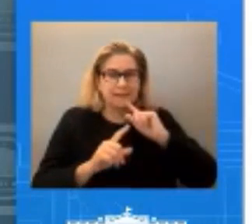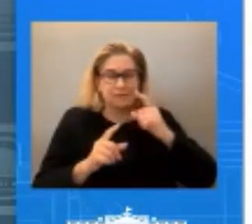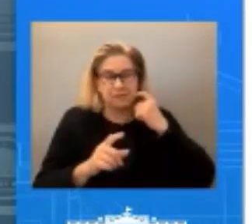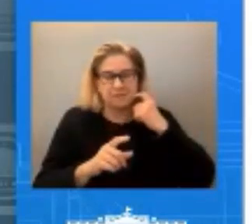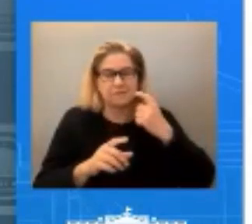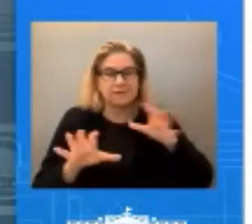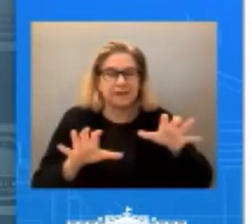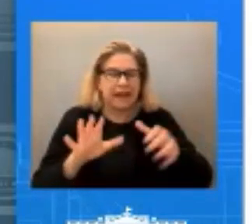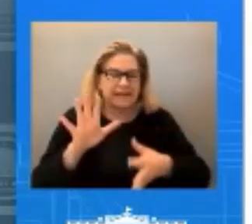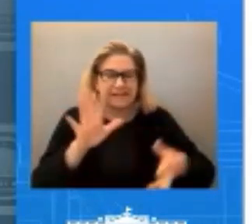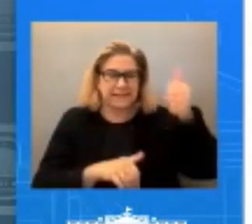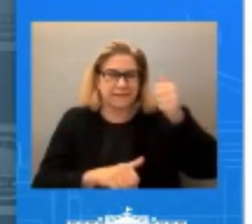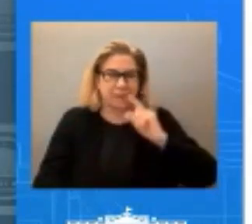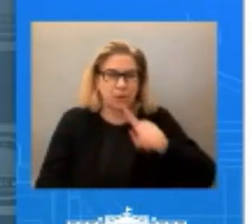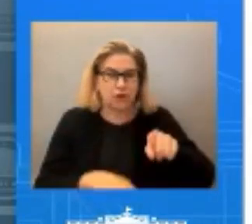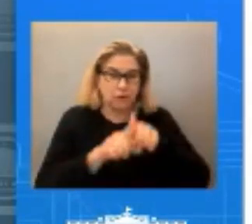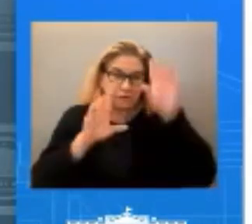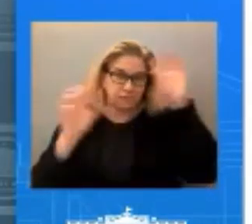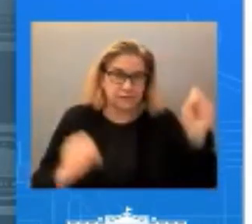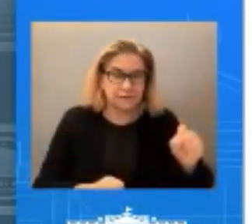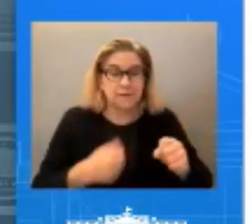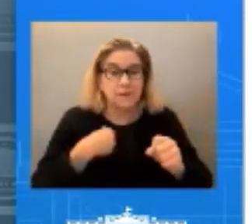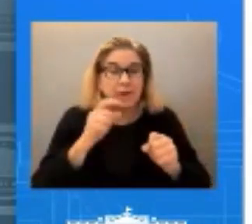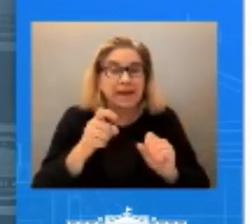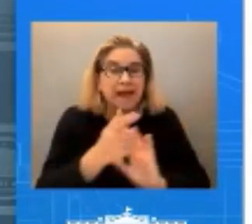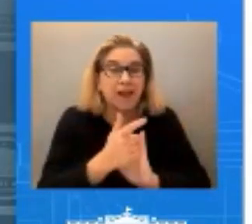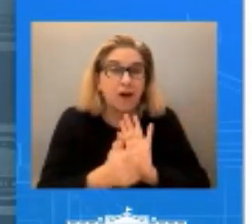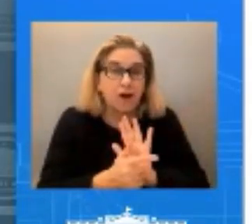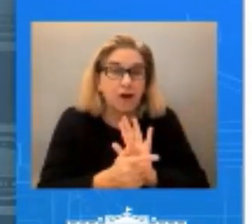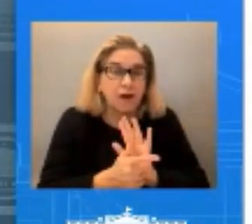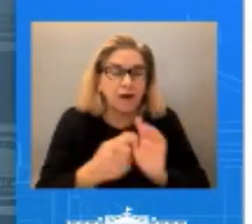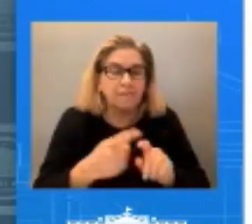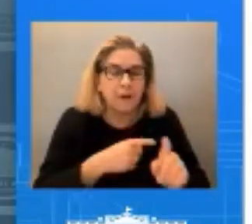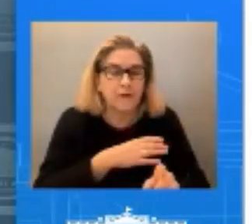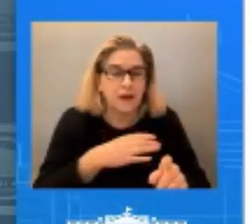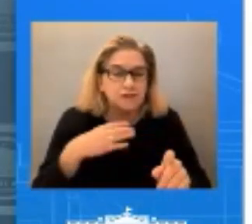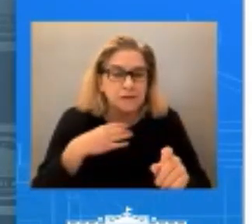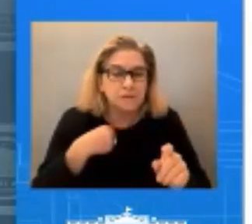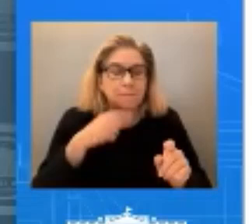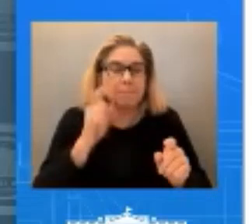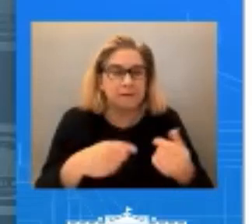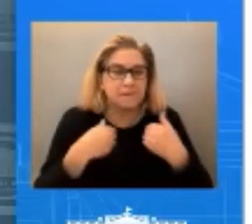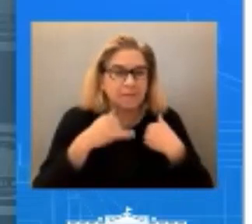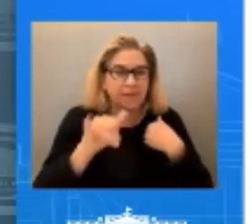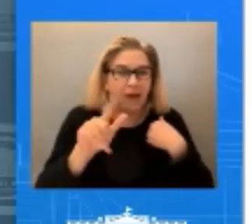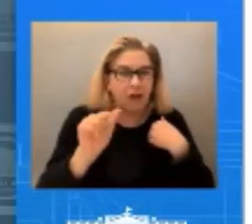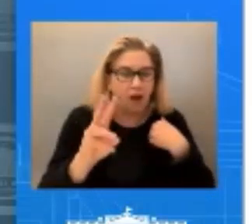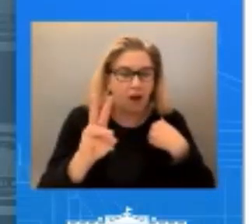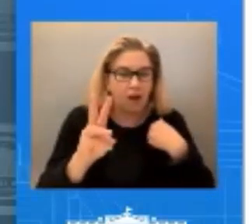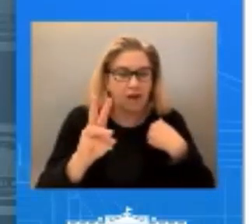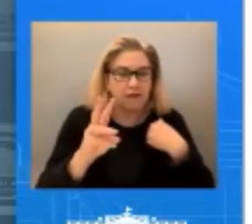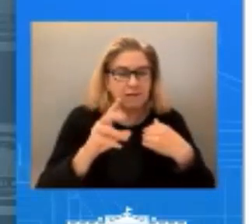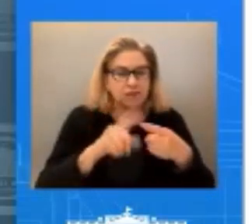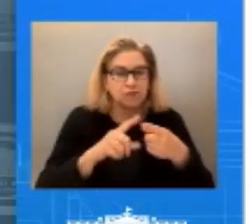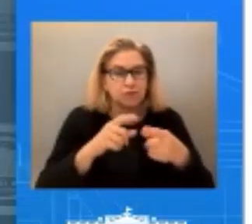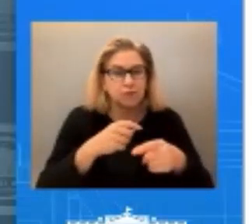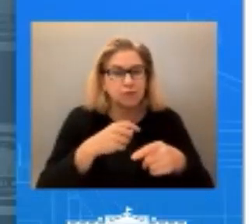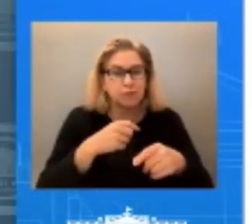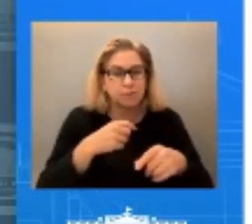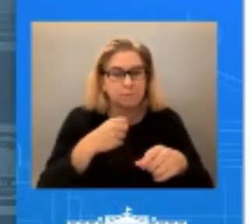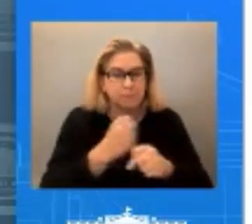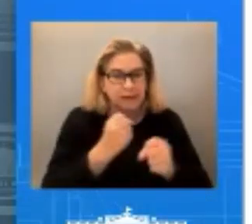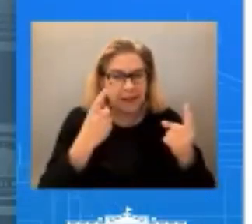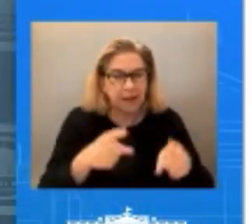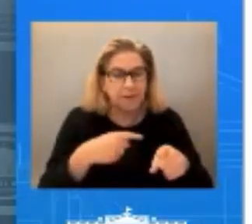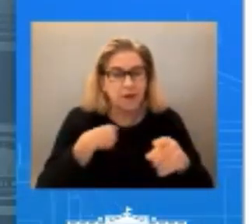issue, we need legislation. We need legislation. We need Congress to act. So we are thankful and we are hopeful to see what occurred